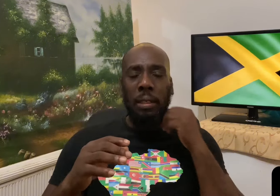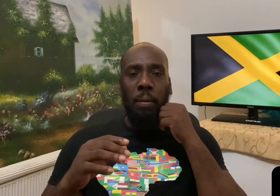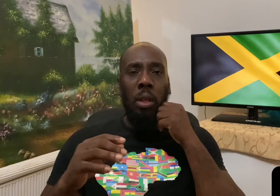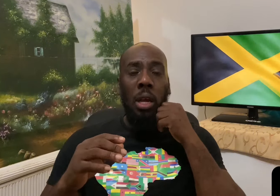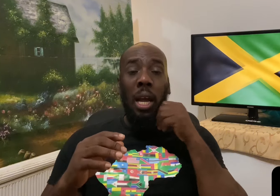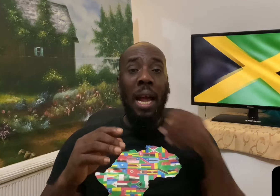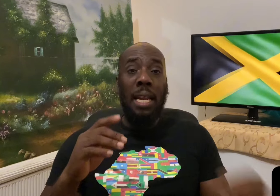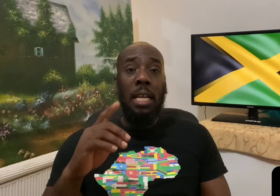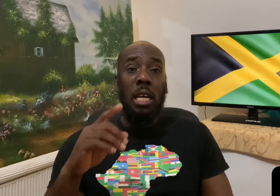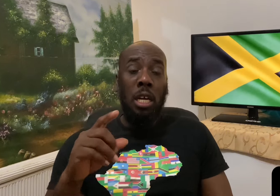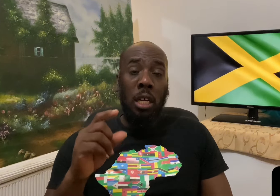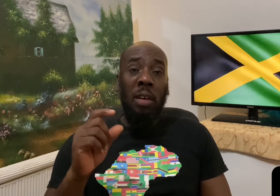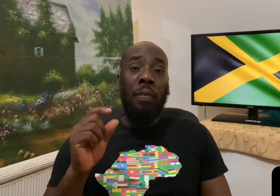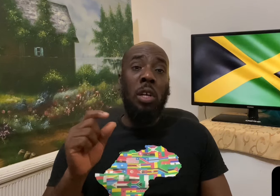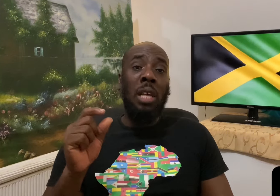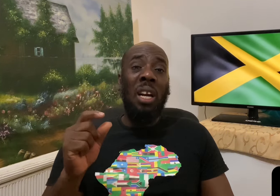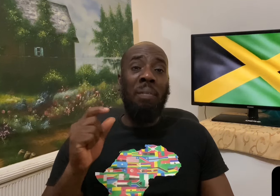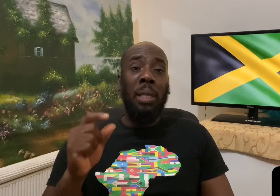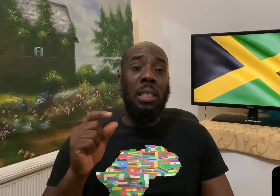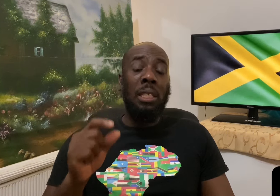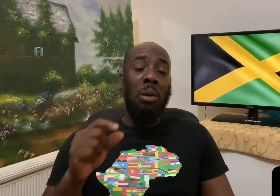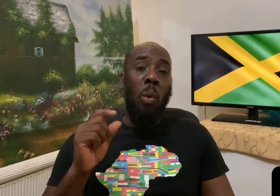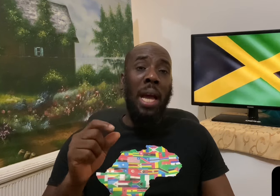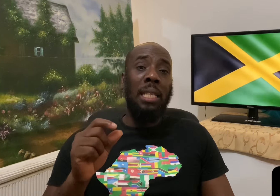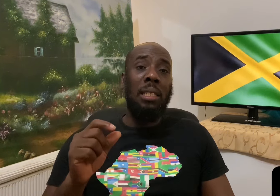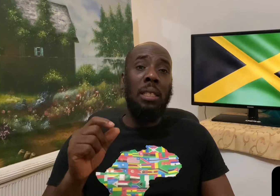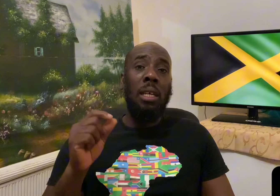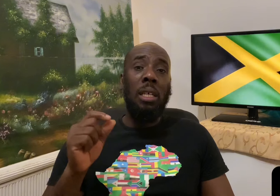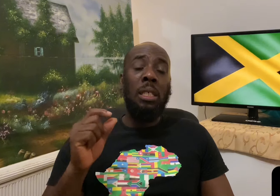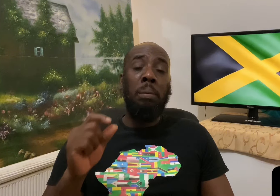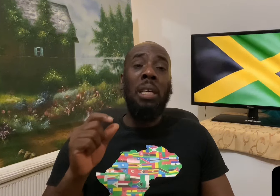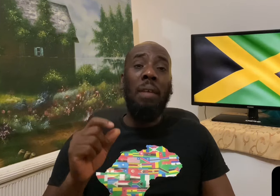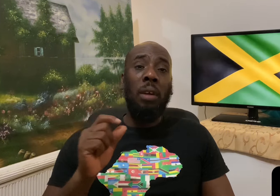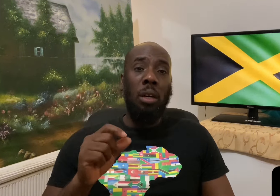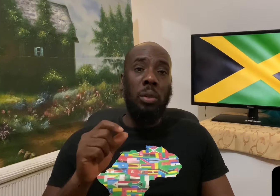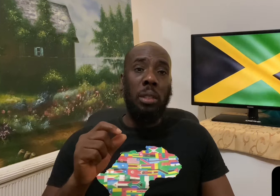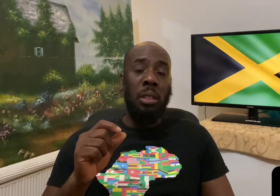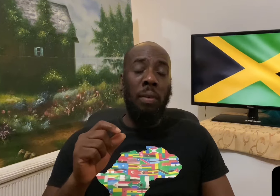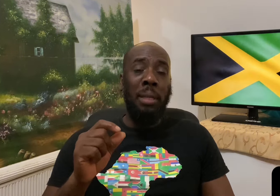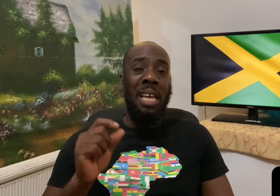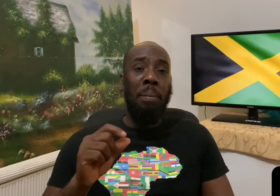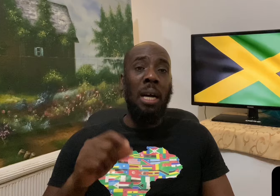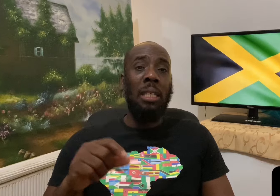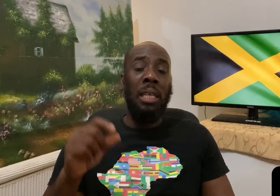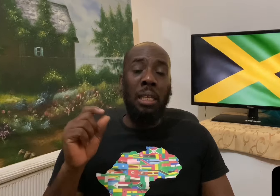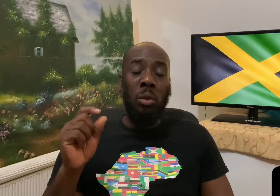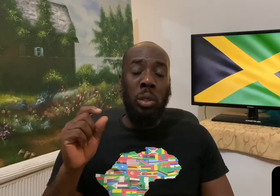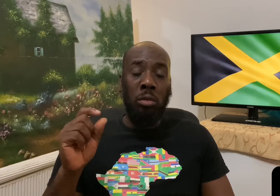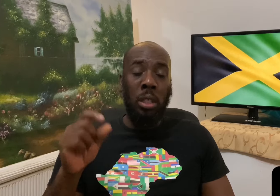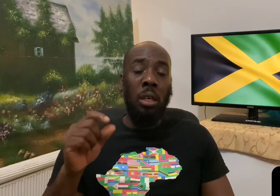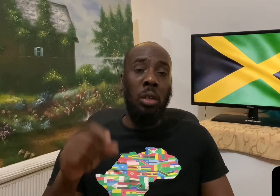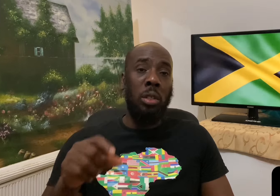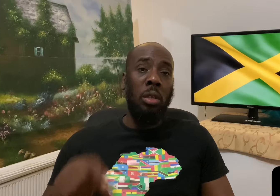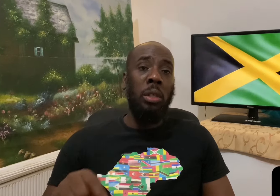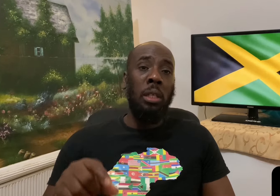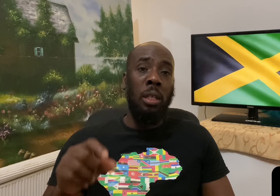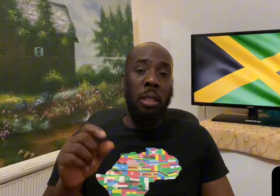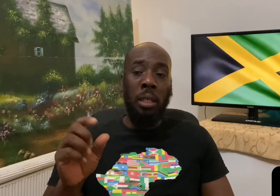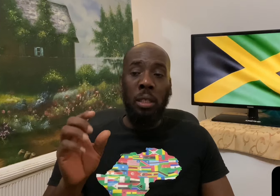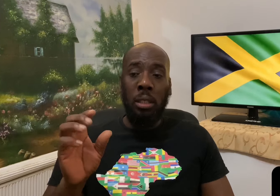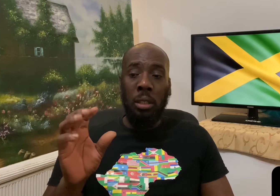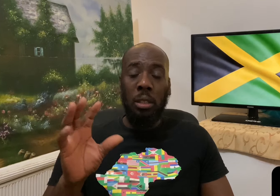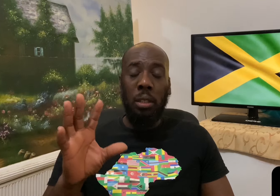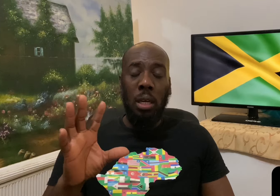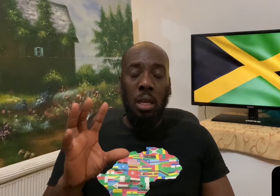unity. And the first out of business, the white Speaker of the House from the DA party, in who is running the House now in